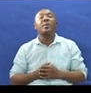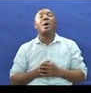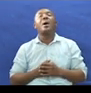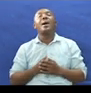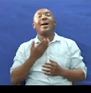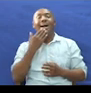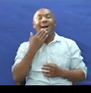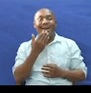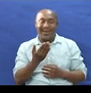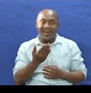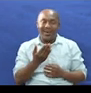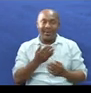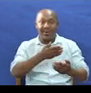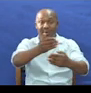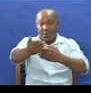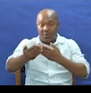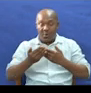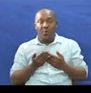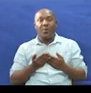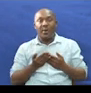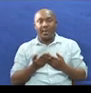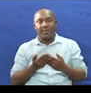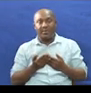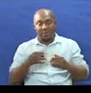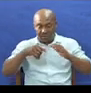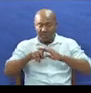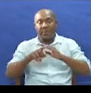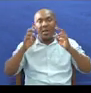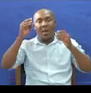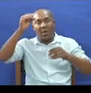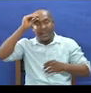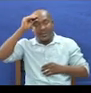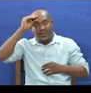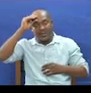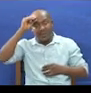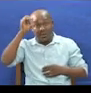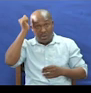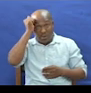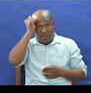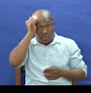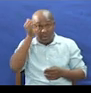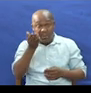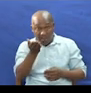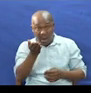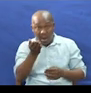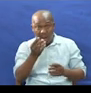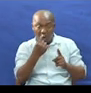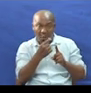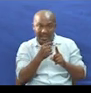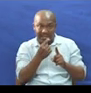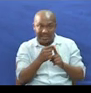Hello, pupils. Welcome back to our lesson. Do you remember the